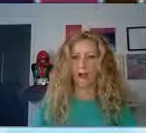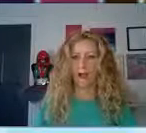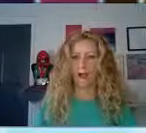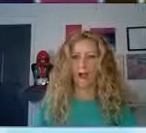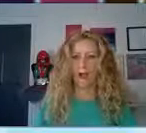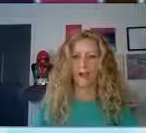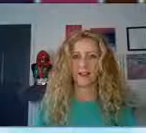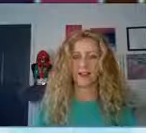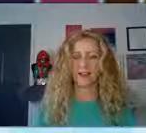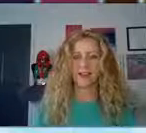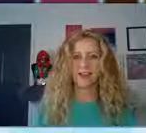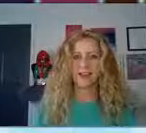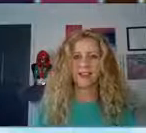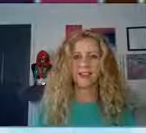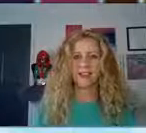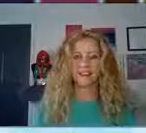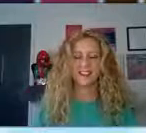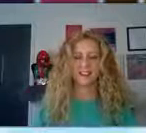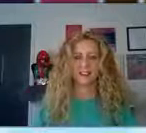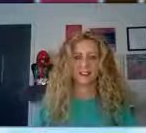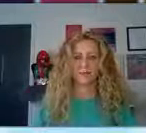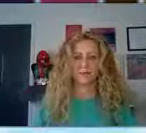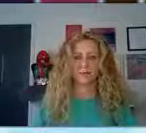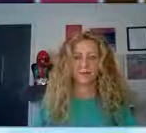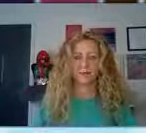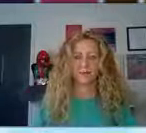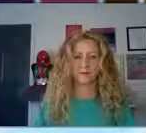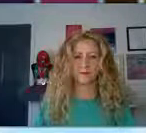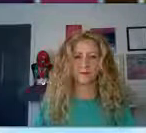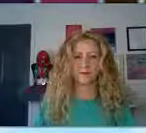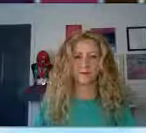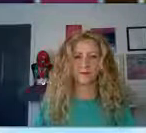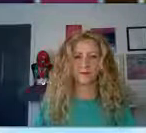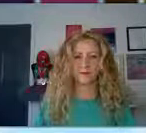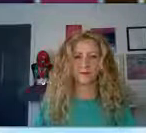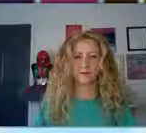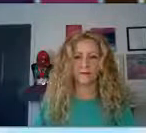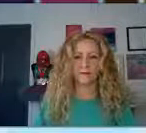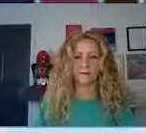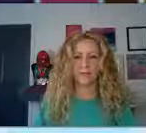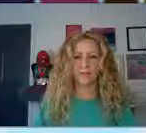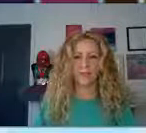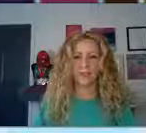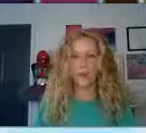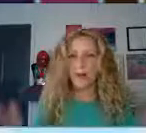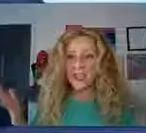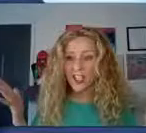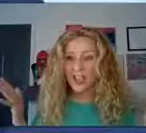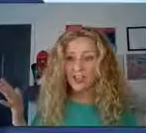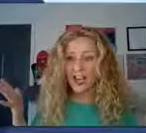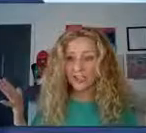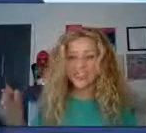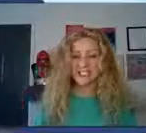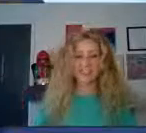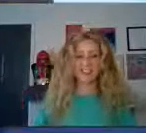know about that. When we believe that Jesus died and rose again and follow him, we are friends with God. Oh my and gosh,